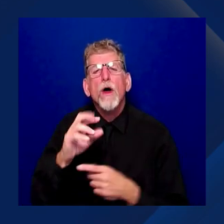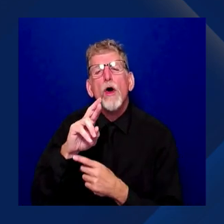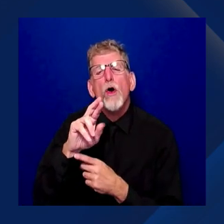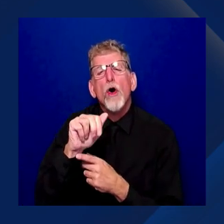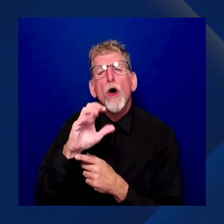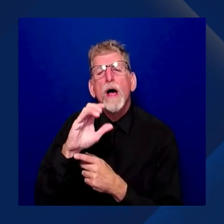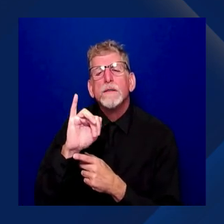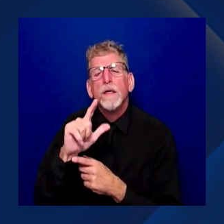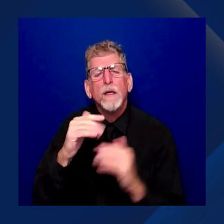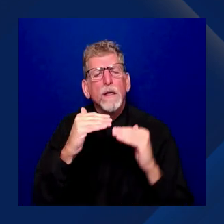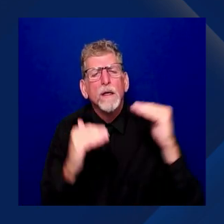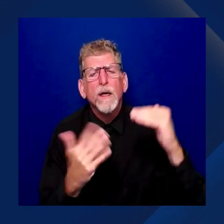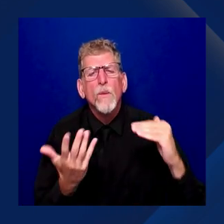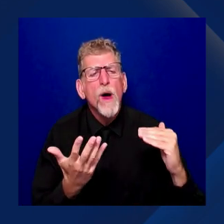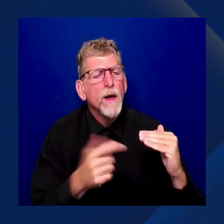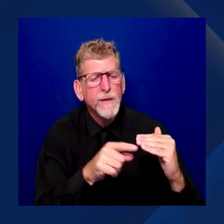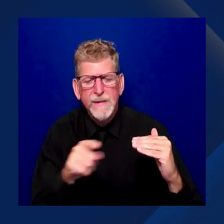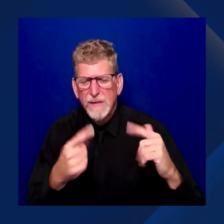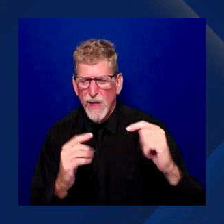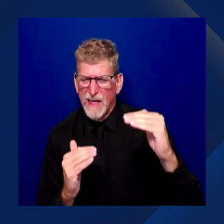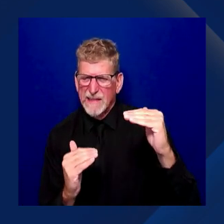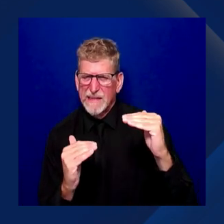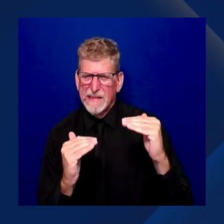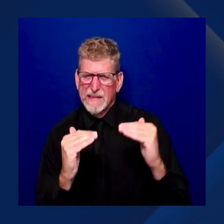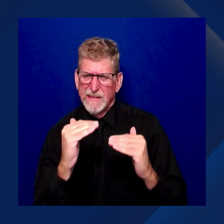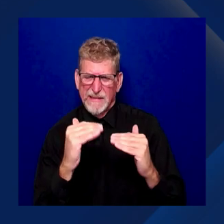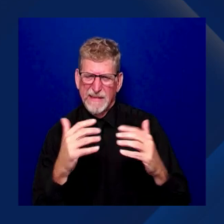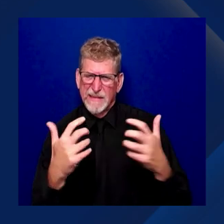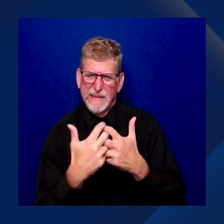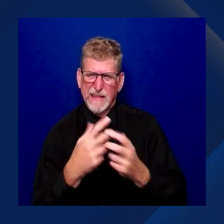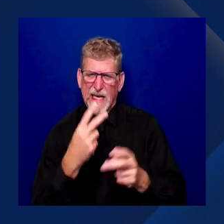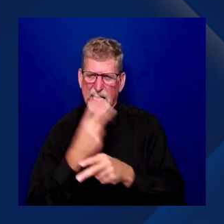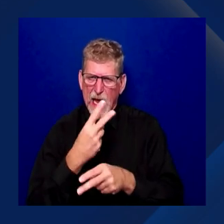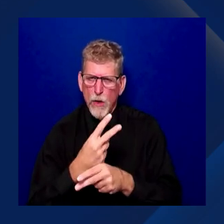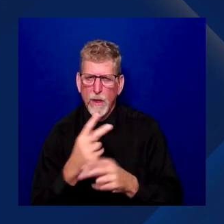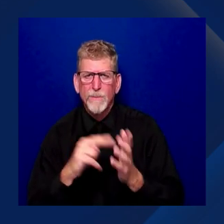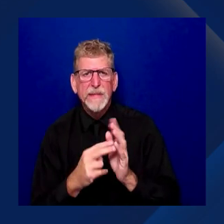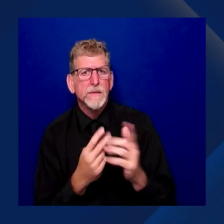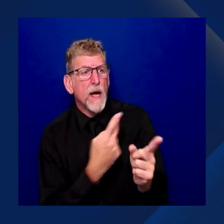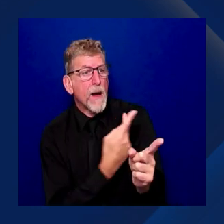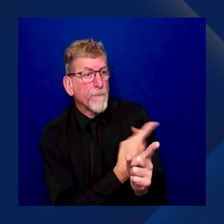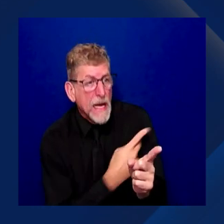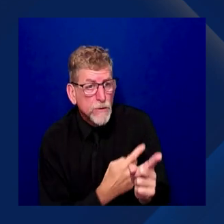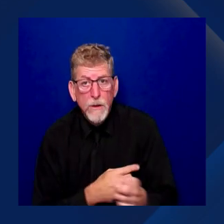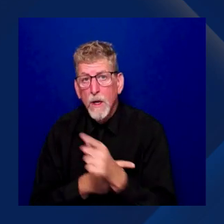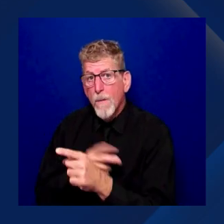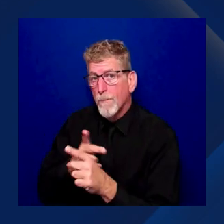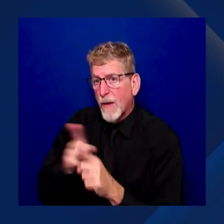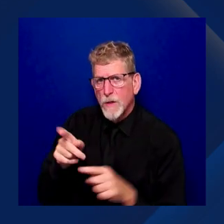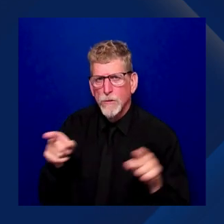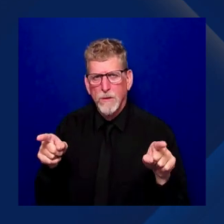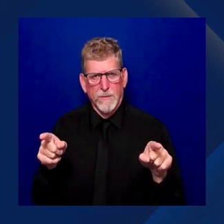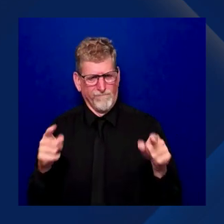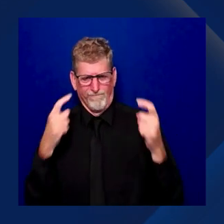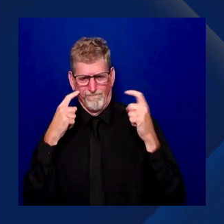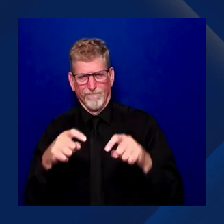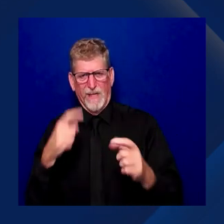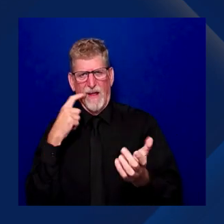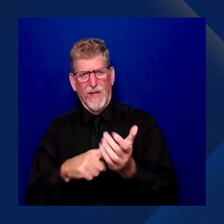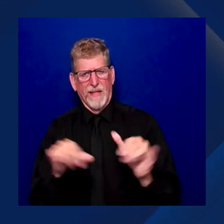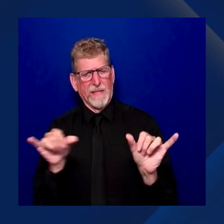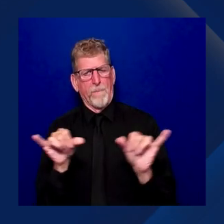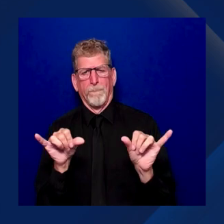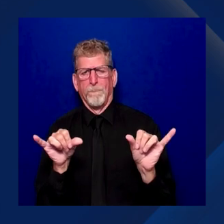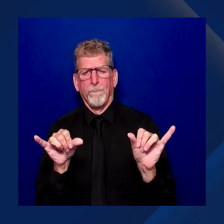shared identity. Recruitment, education, and financial support of melanated providers is